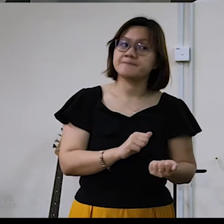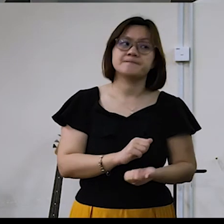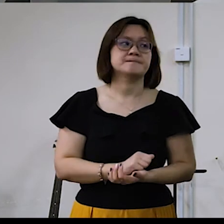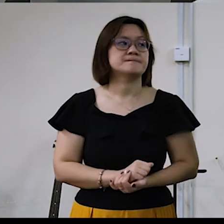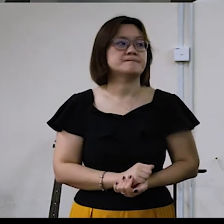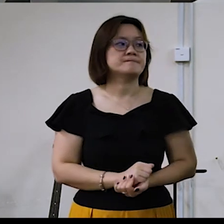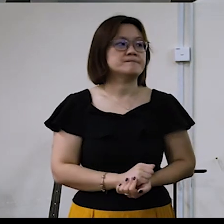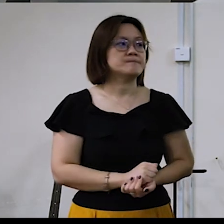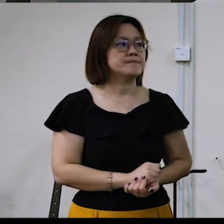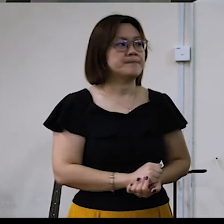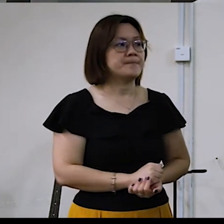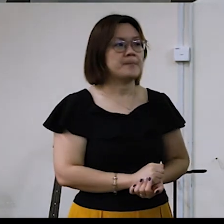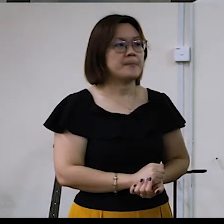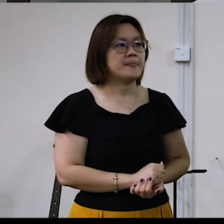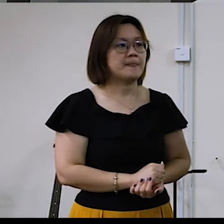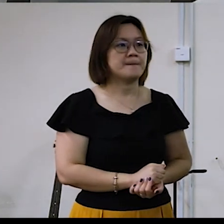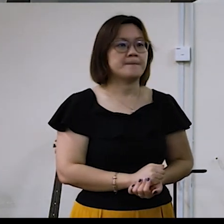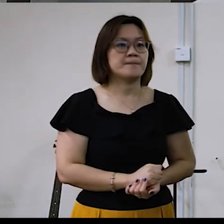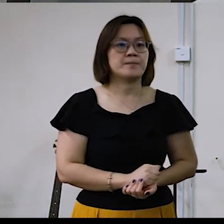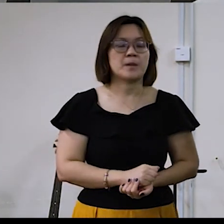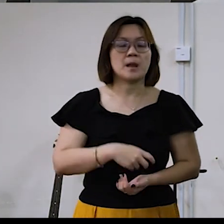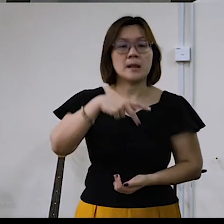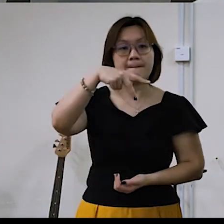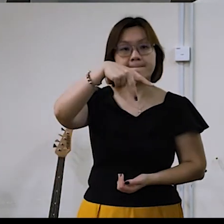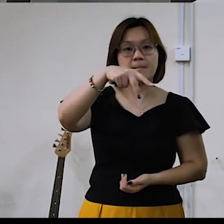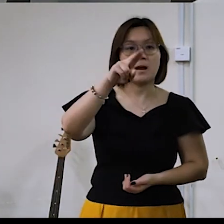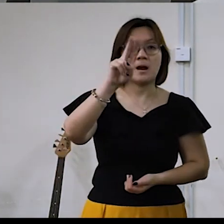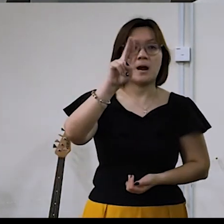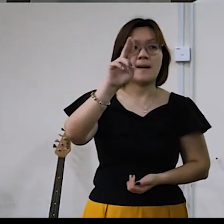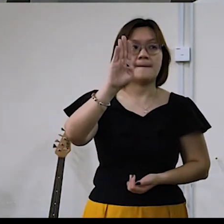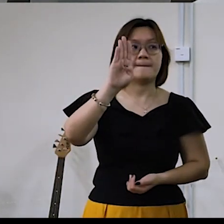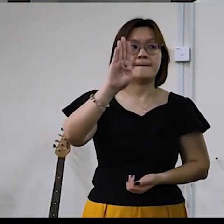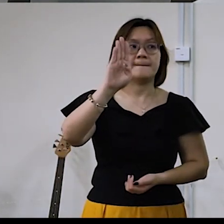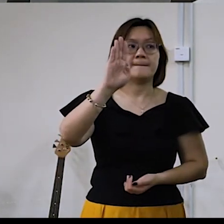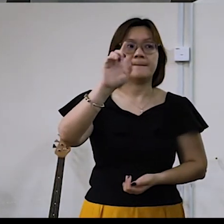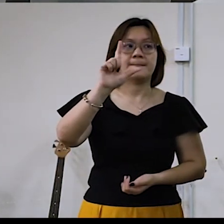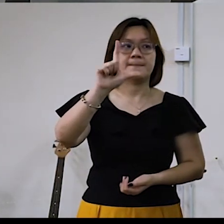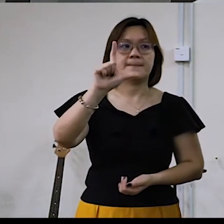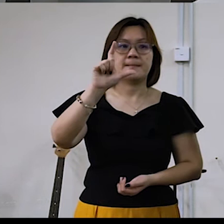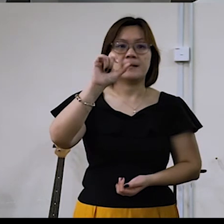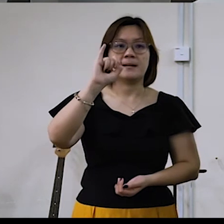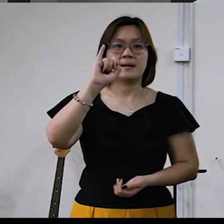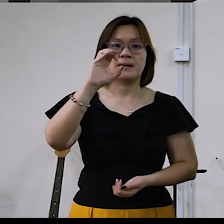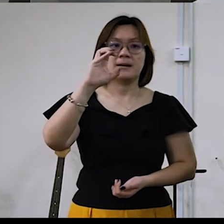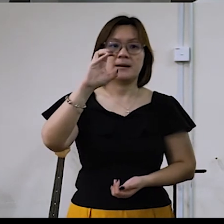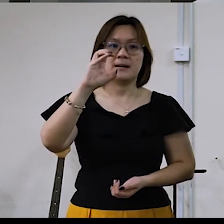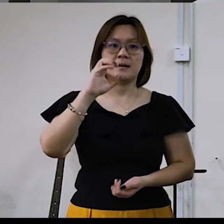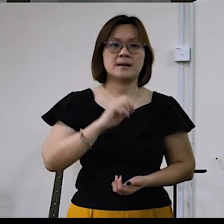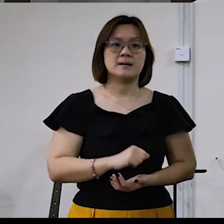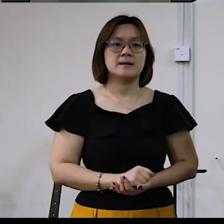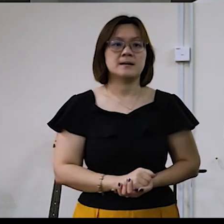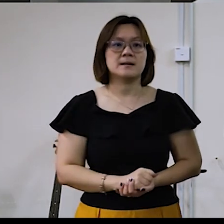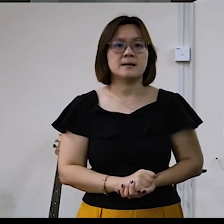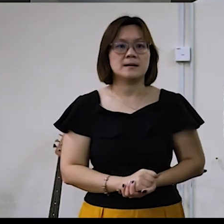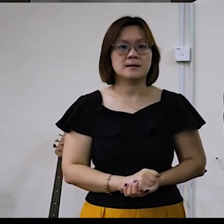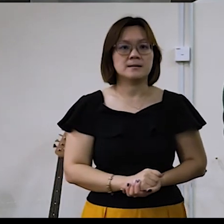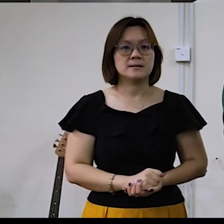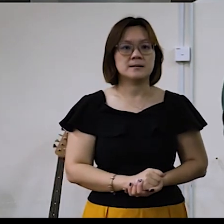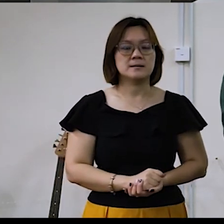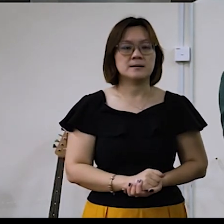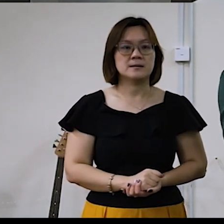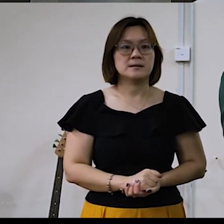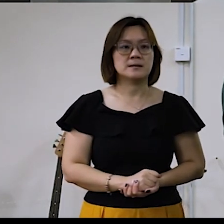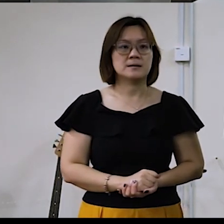this is important. An outward demonstration of the inward transformation that takes place when the